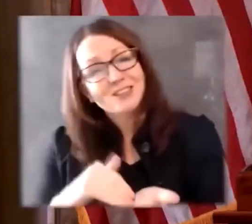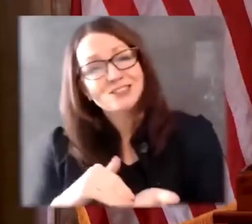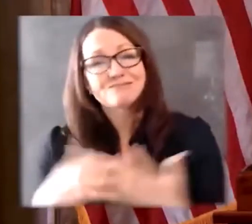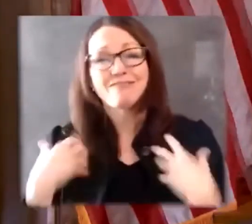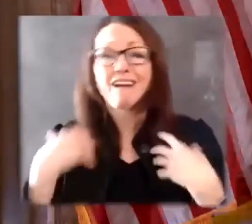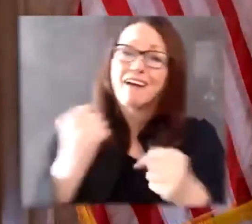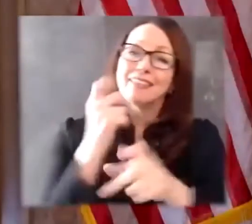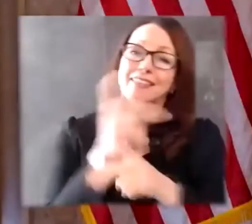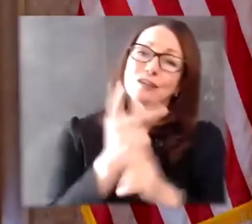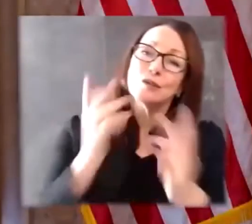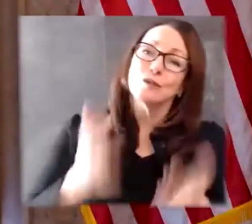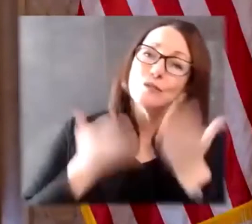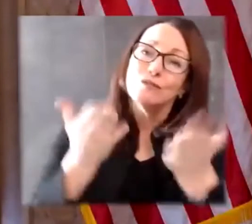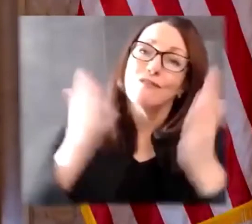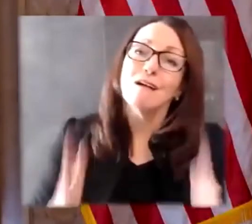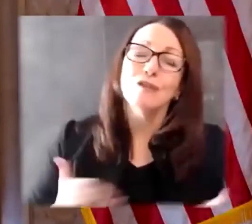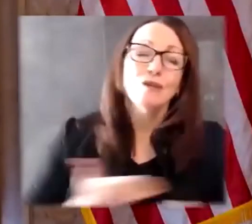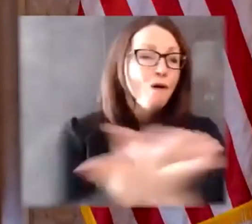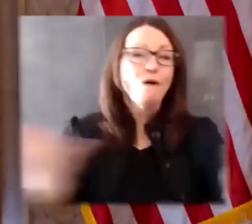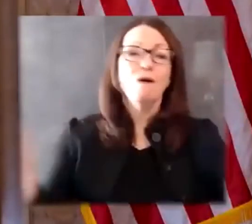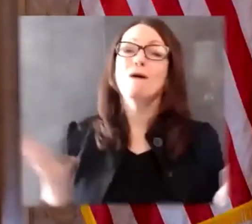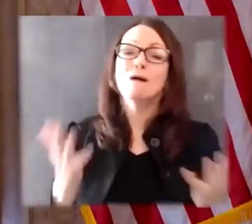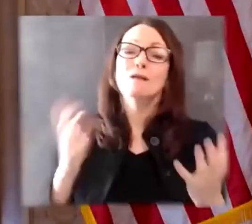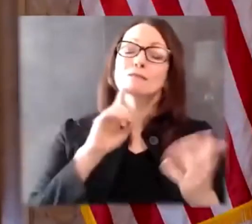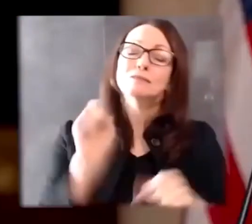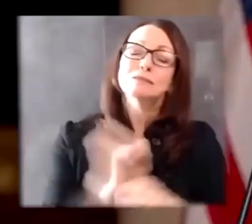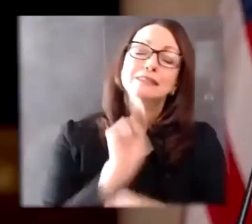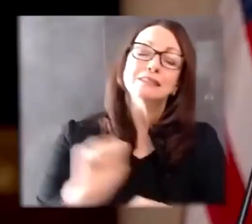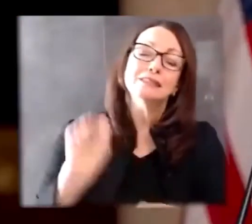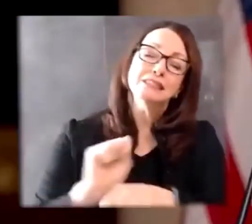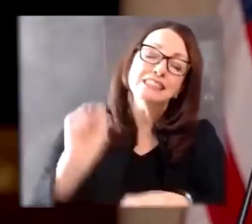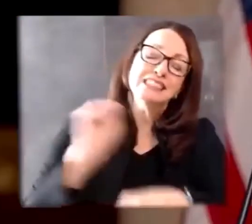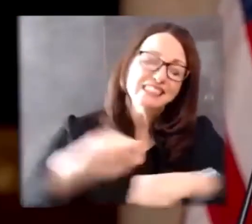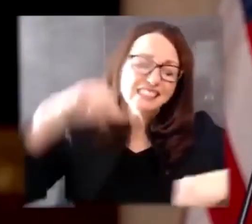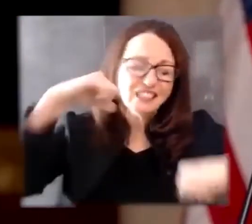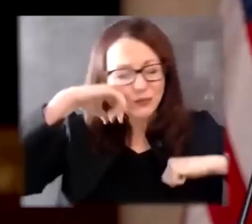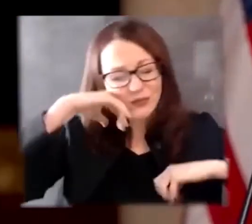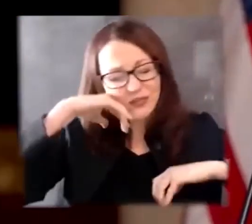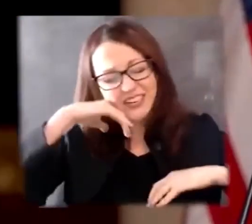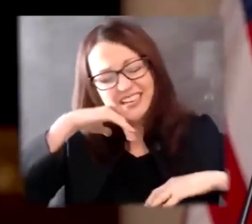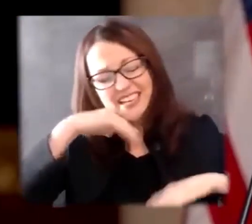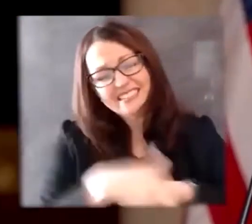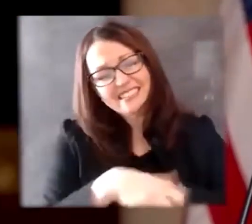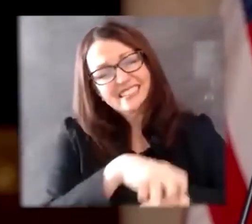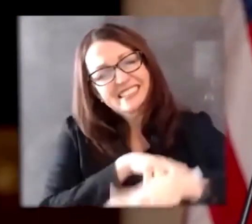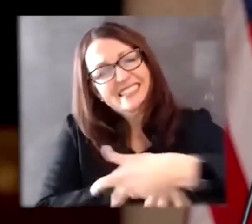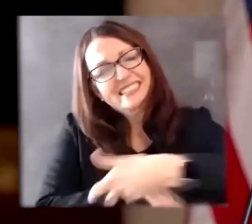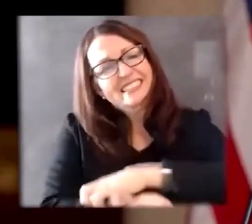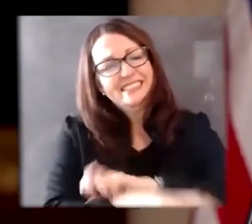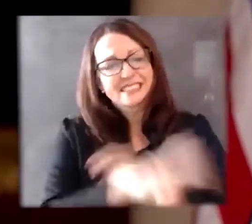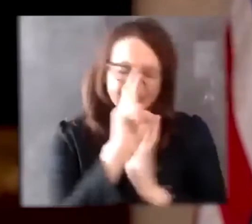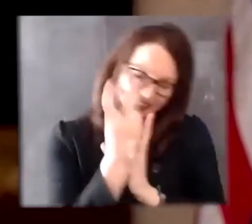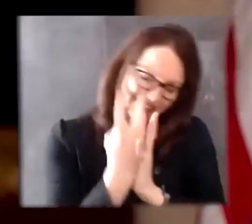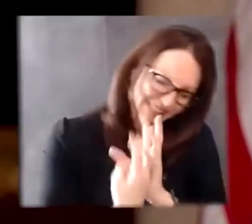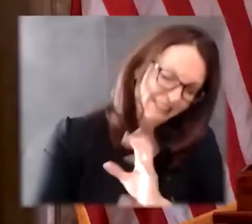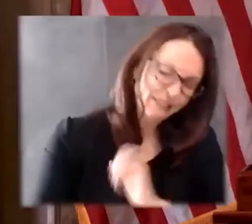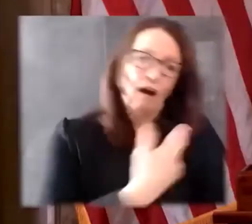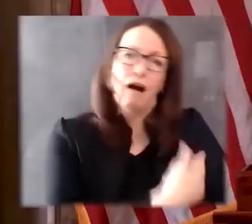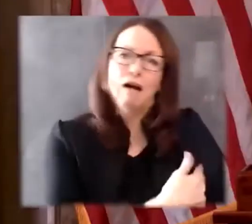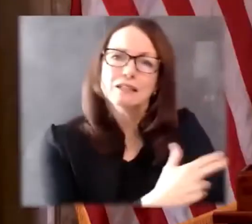anyway, who've comforted our loved ones when we couldn't, who even today have never stopped showing up for